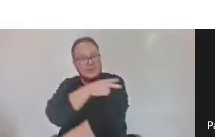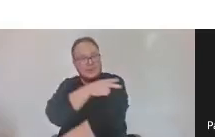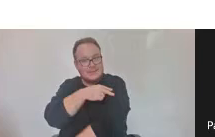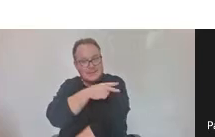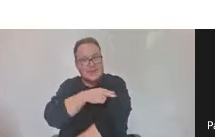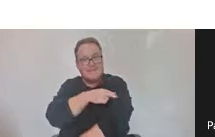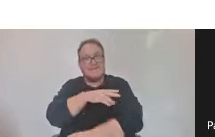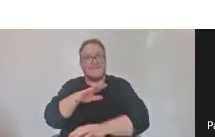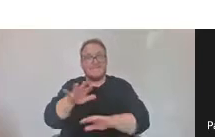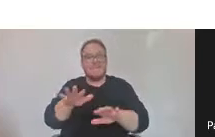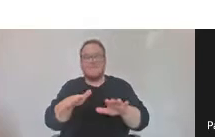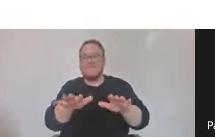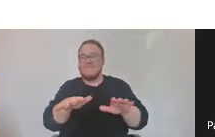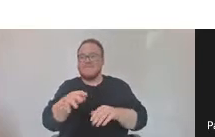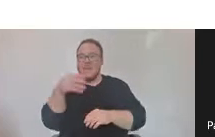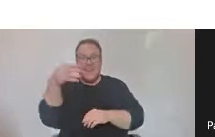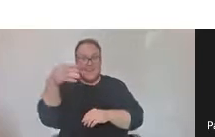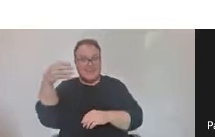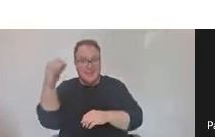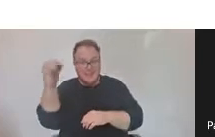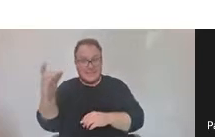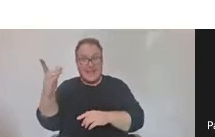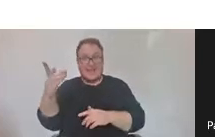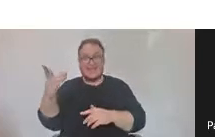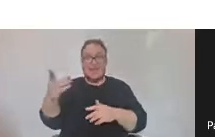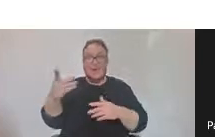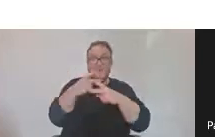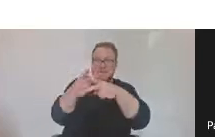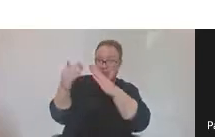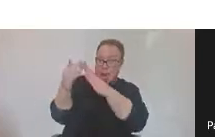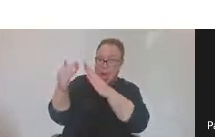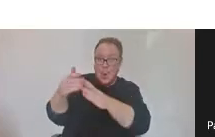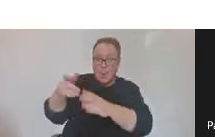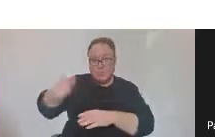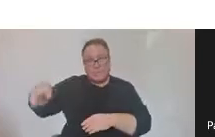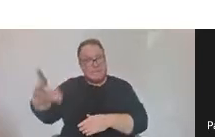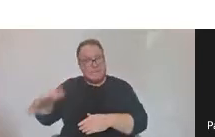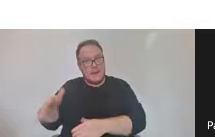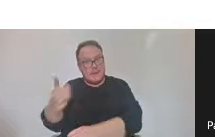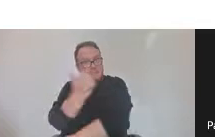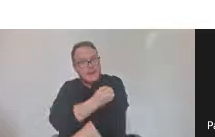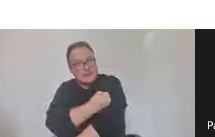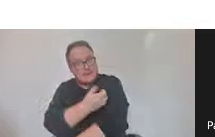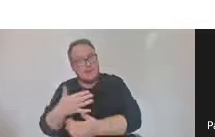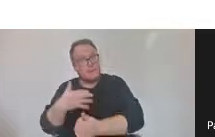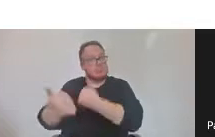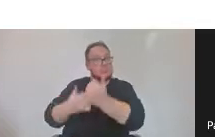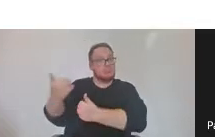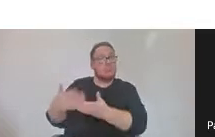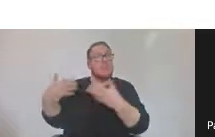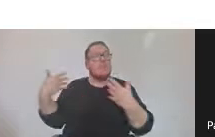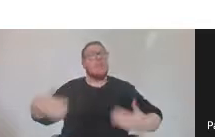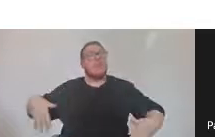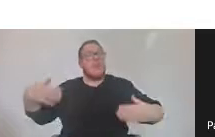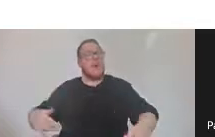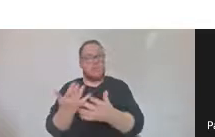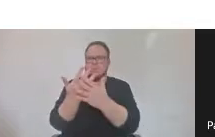been vaccinated. So really fairly totemic pieces of work around our